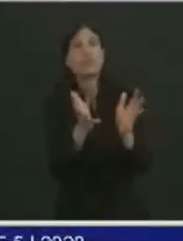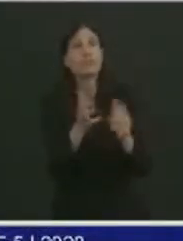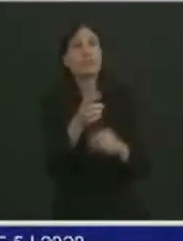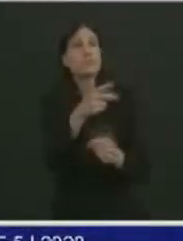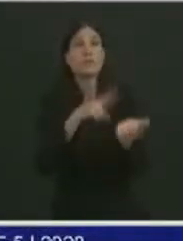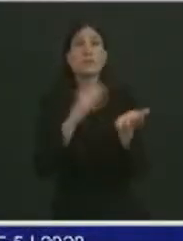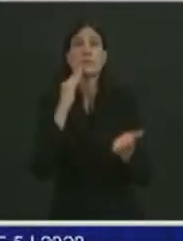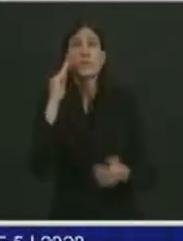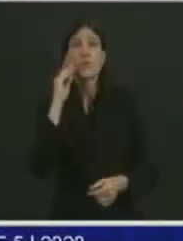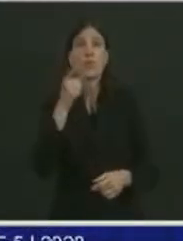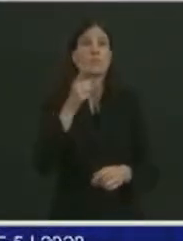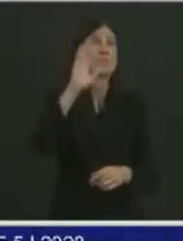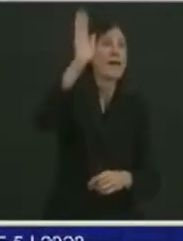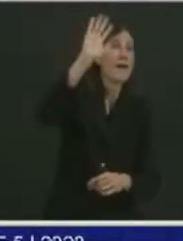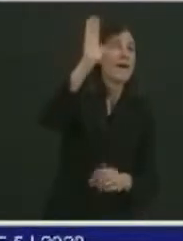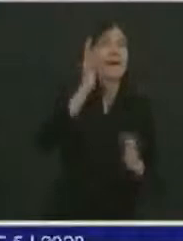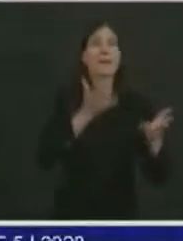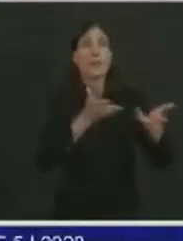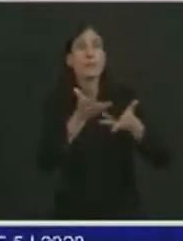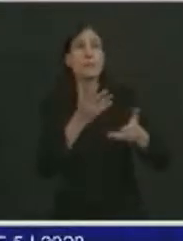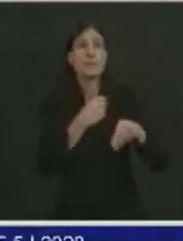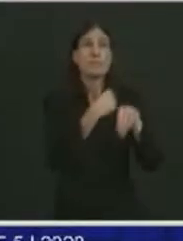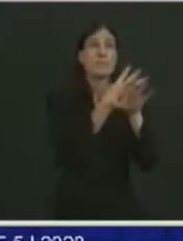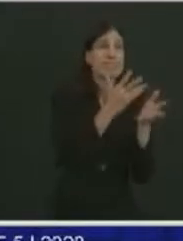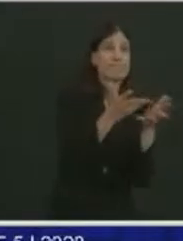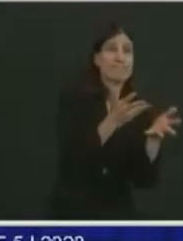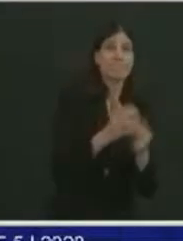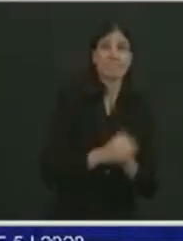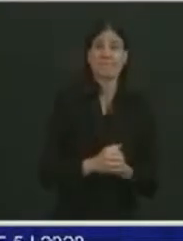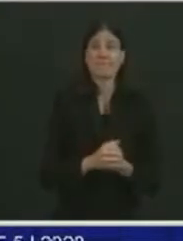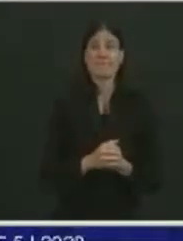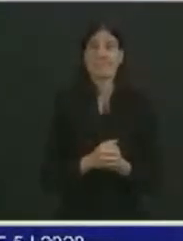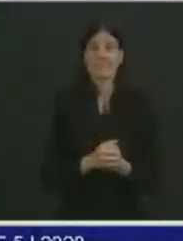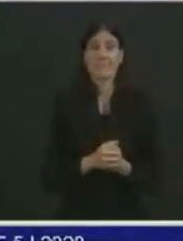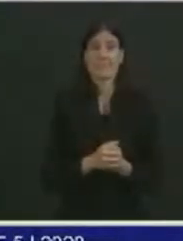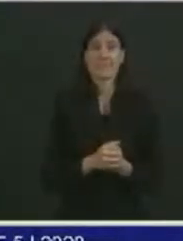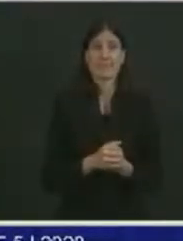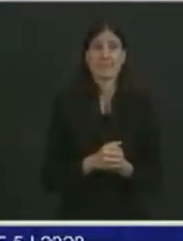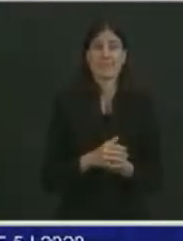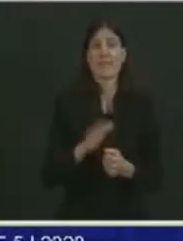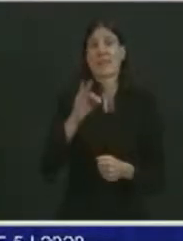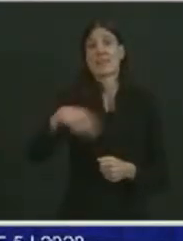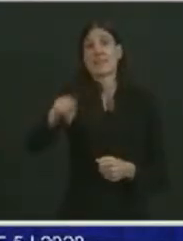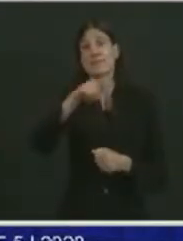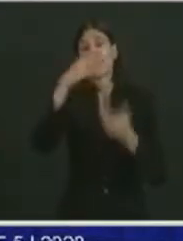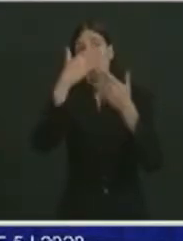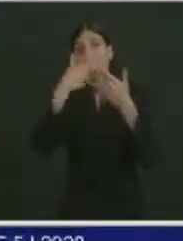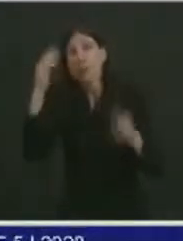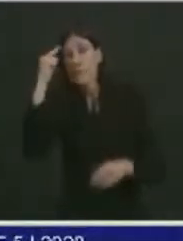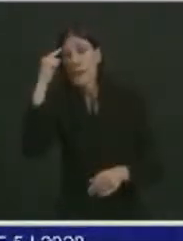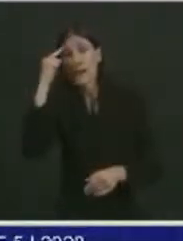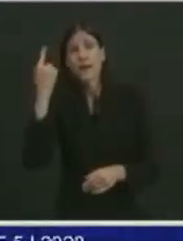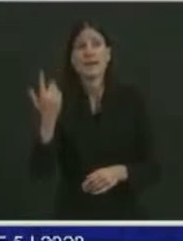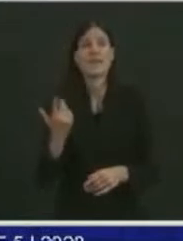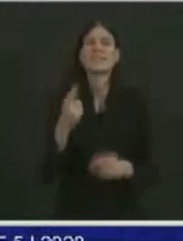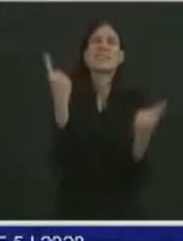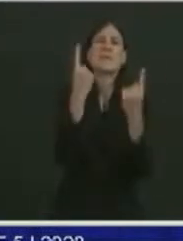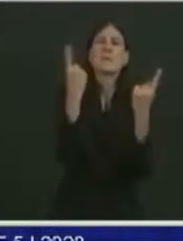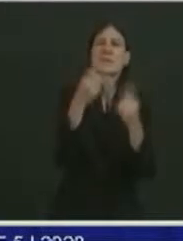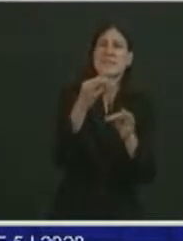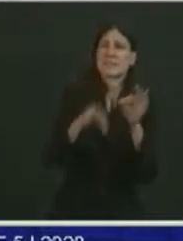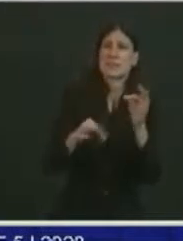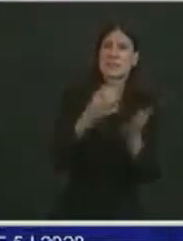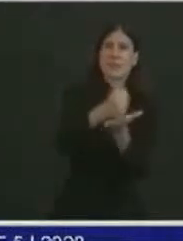tongue when you feel frustrated. Be patient, be open. Do a kind act over the weekend, and if you can, post